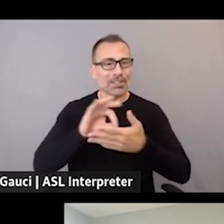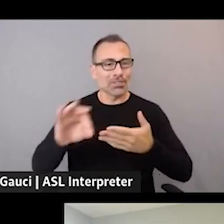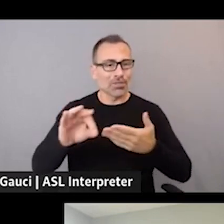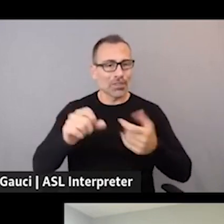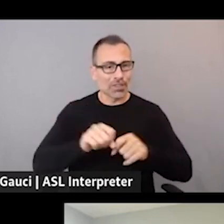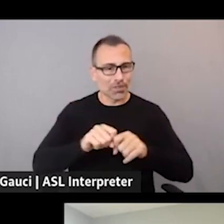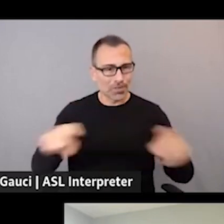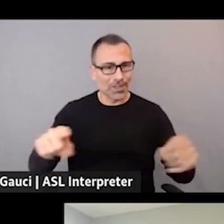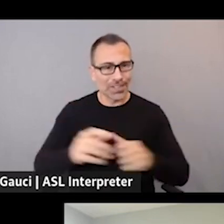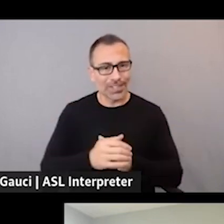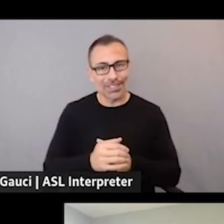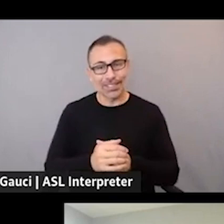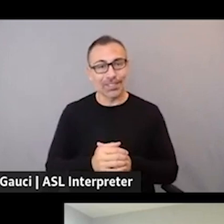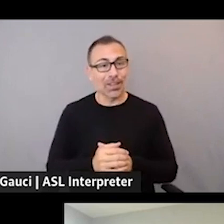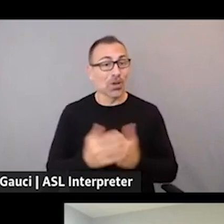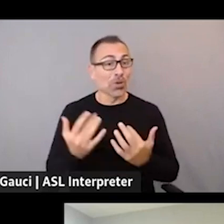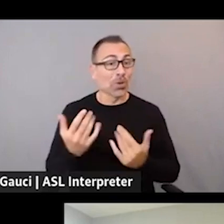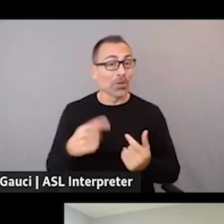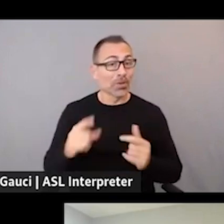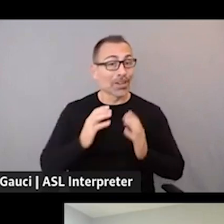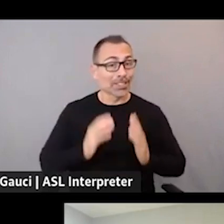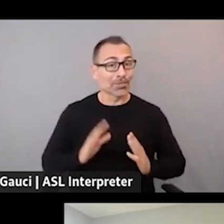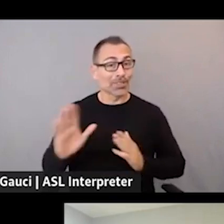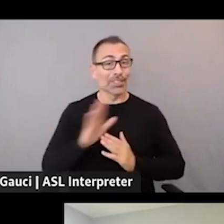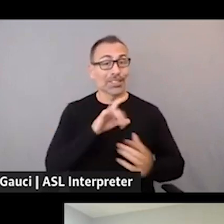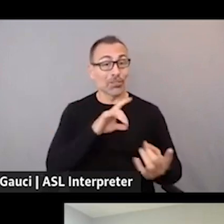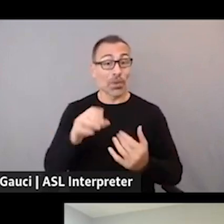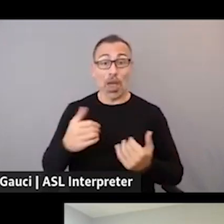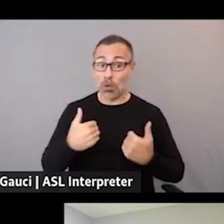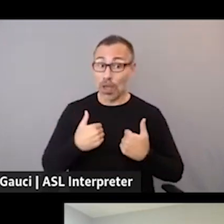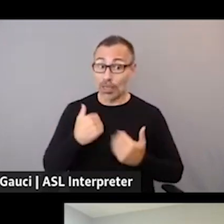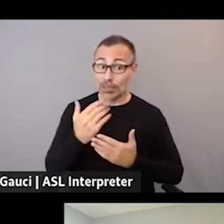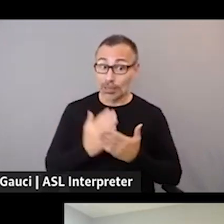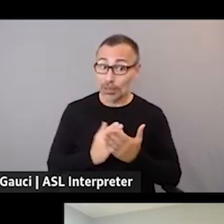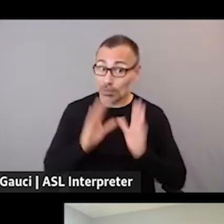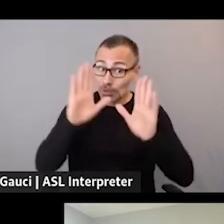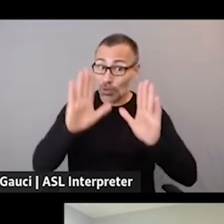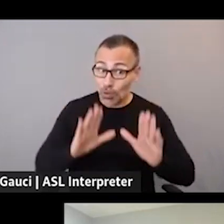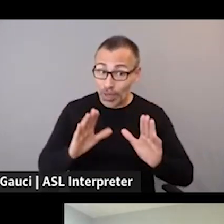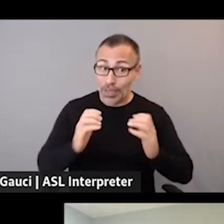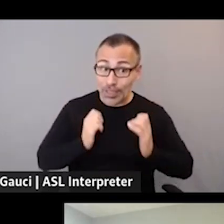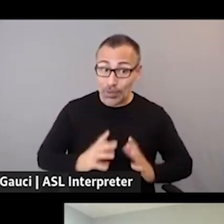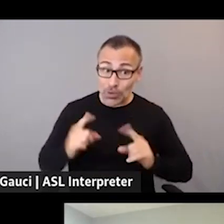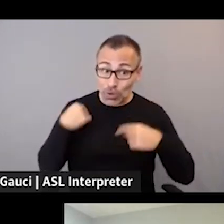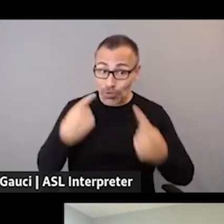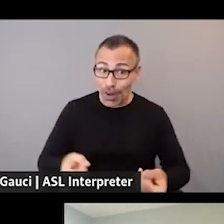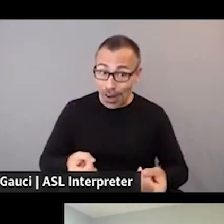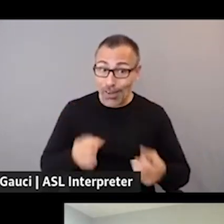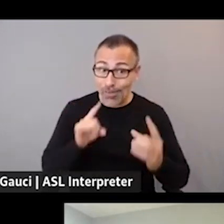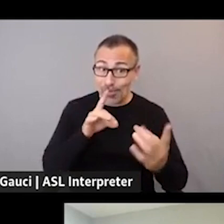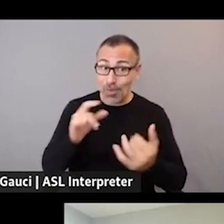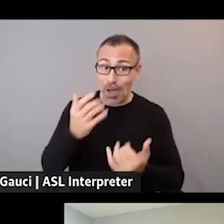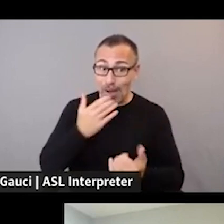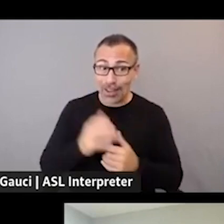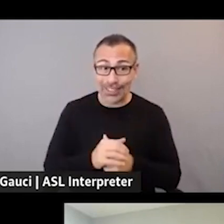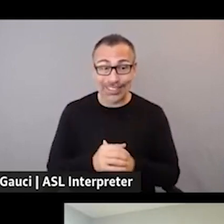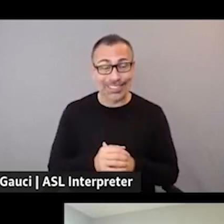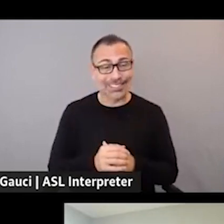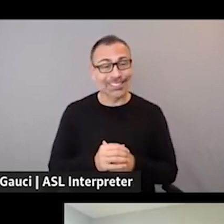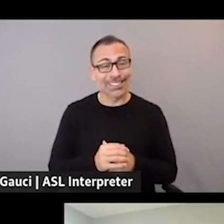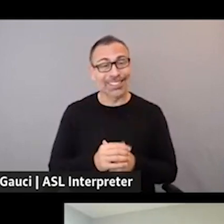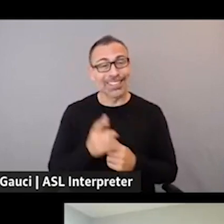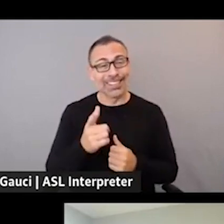can't wait for customers to give feedback. I mean, we've had some great customers giving awesome feedback. So encourage everyone, every